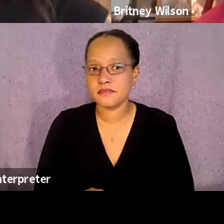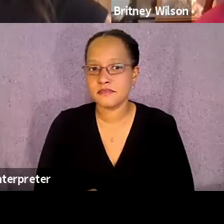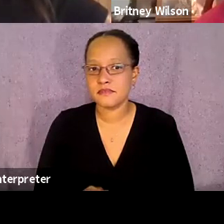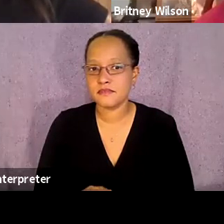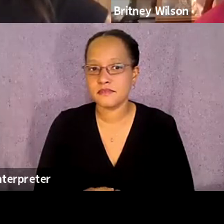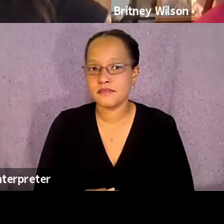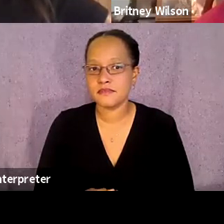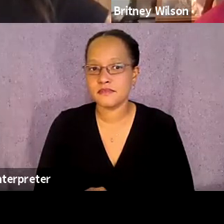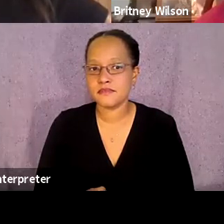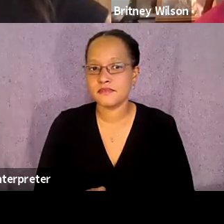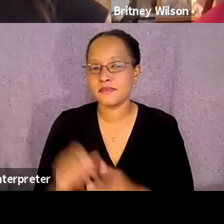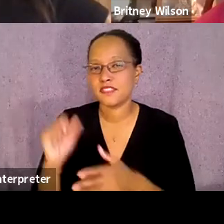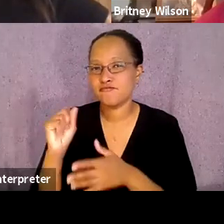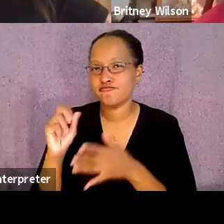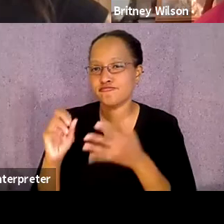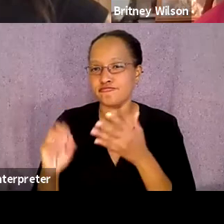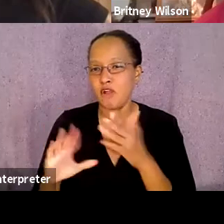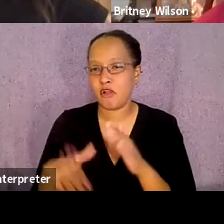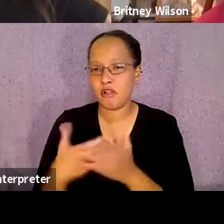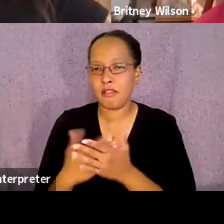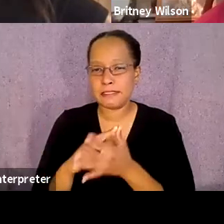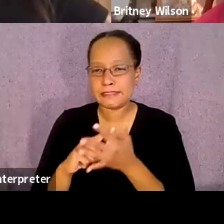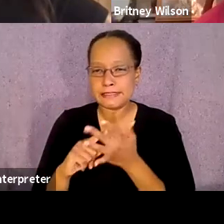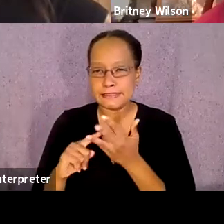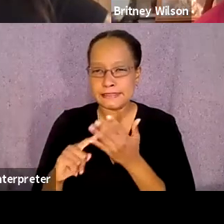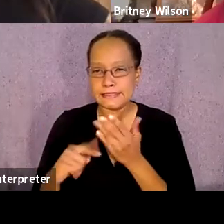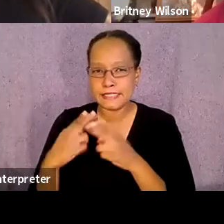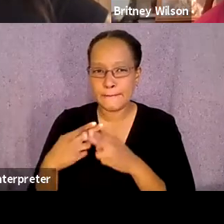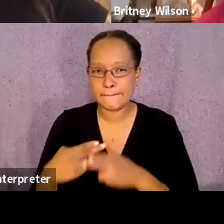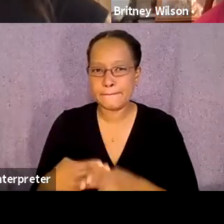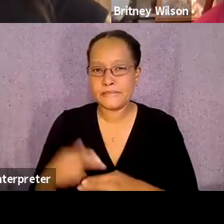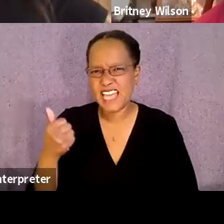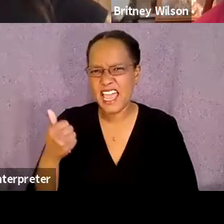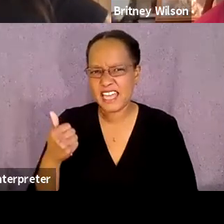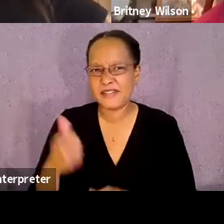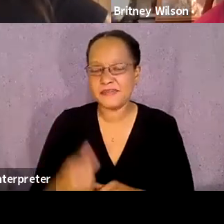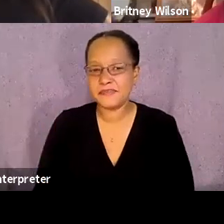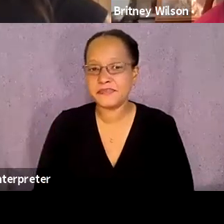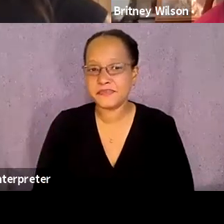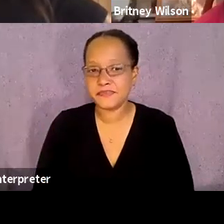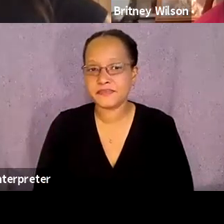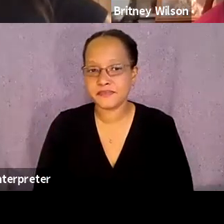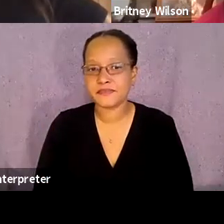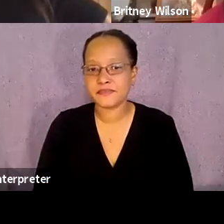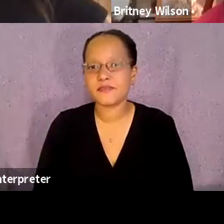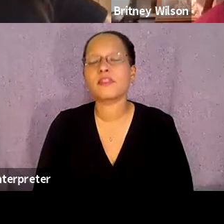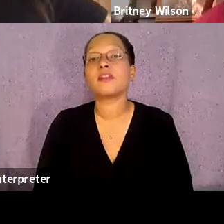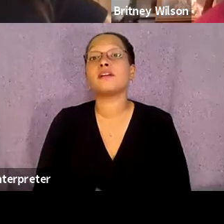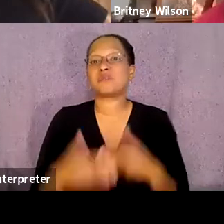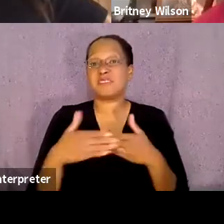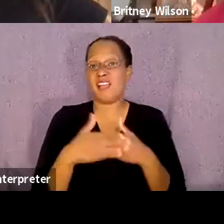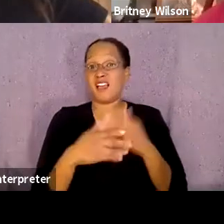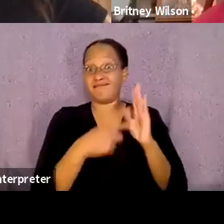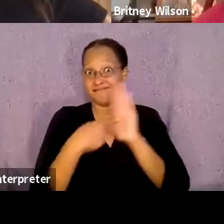Guidry, Celeste Nguyen, and Armina Halloran. So all of you who won